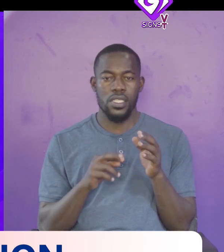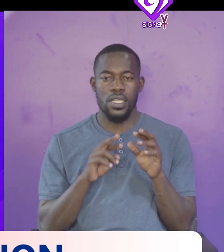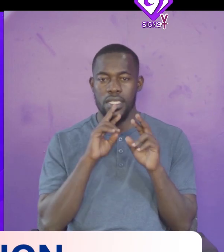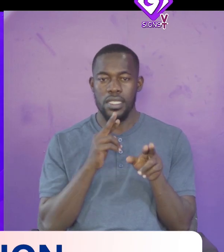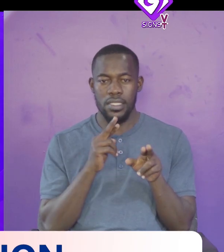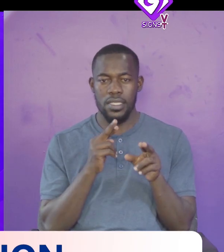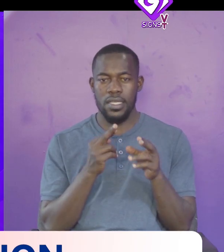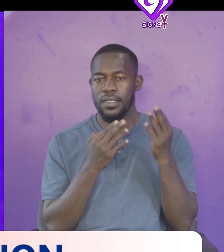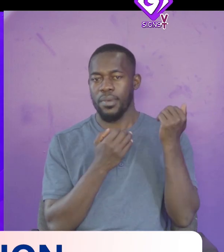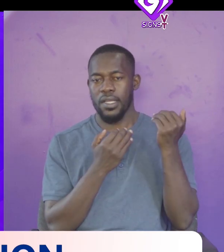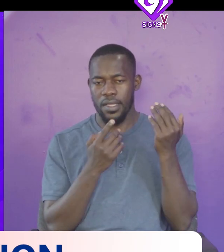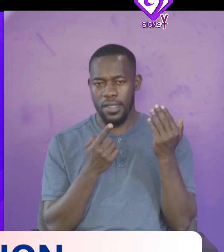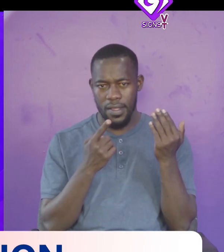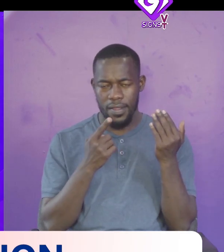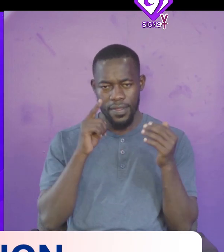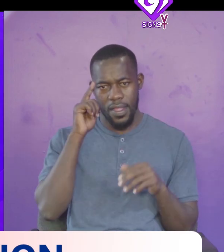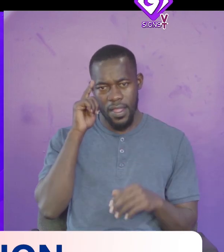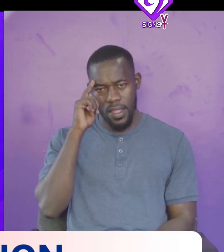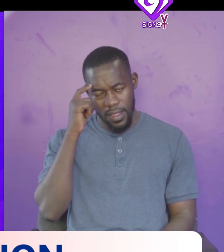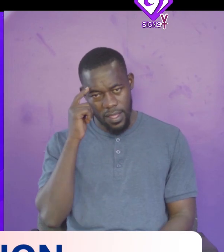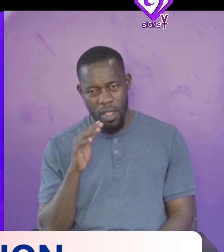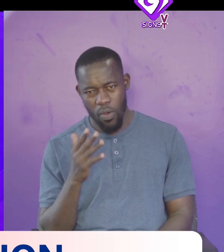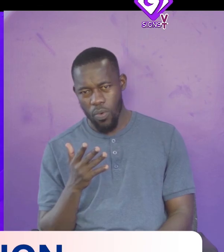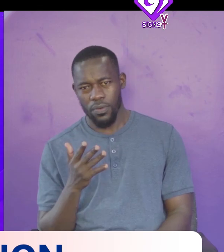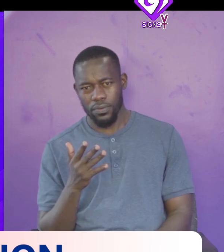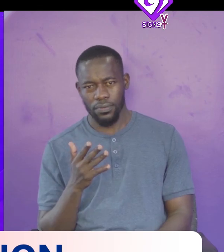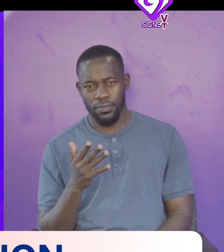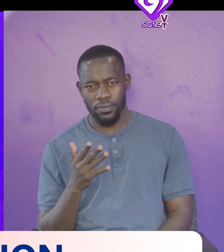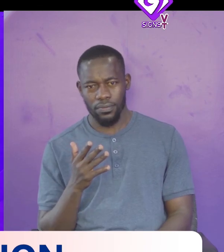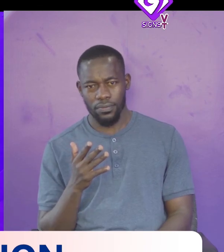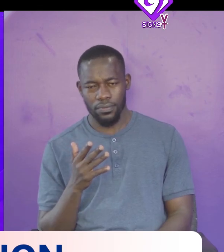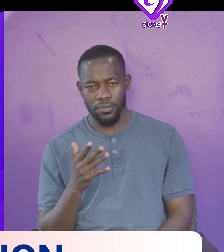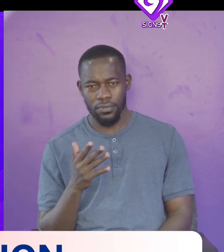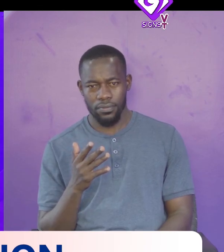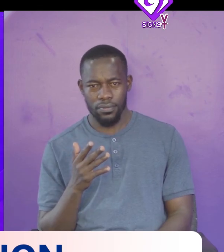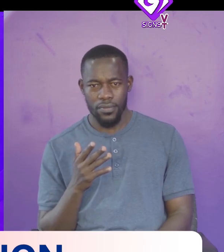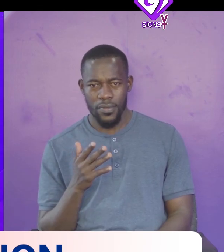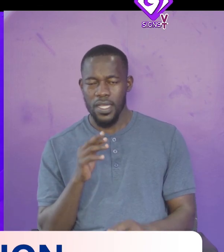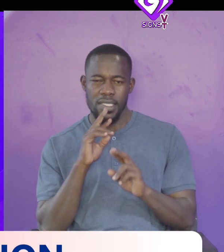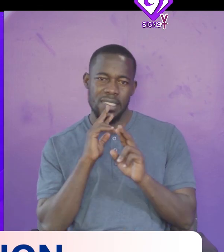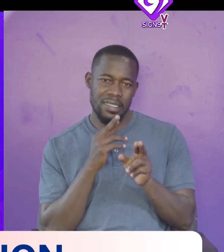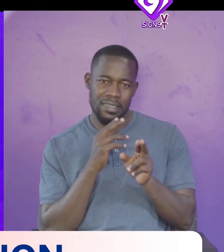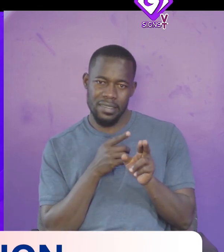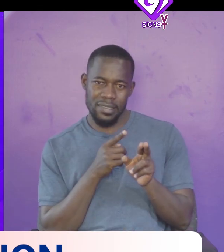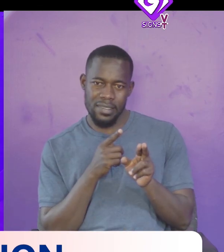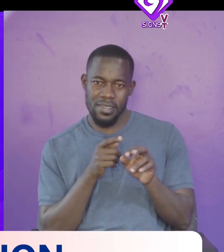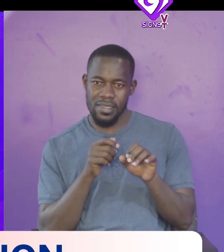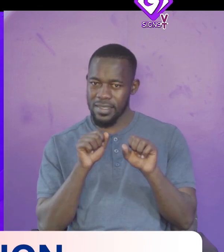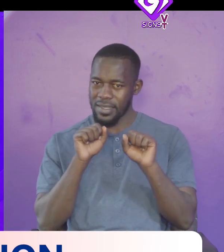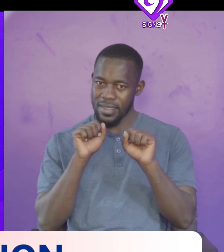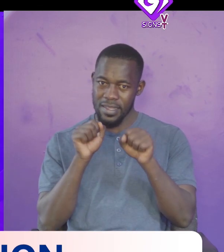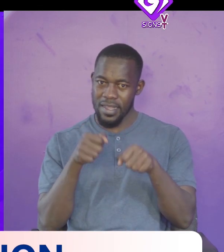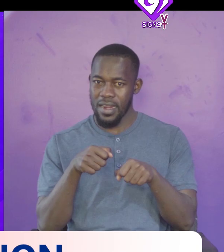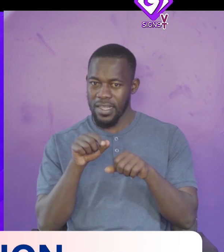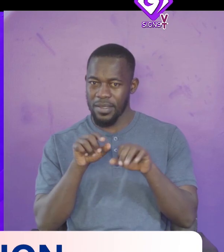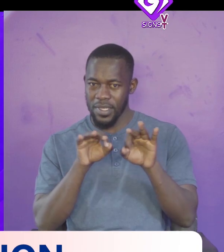you seeing a situation where whatever comes out is going to define 2027? Or are